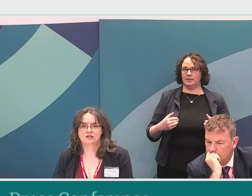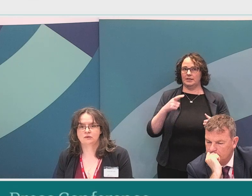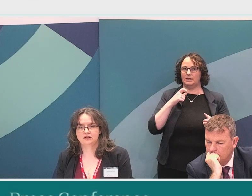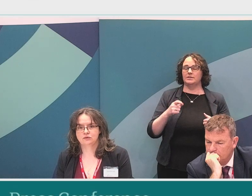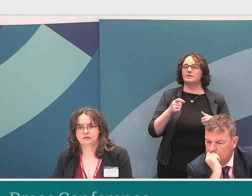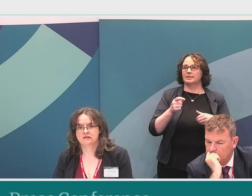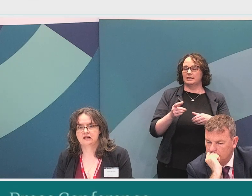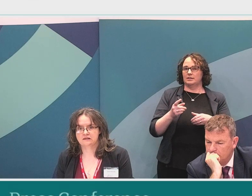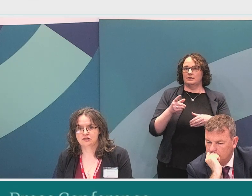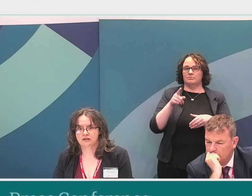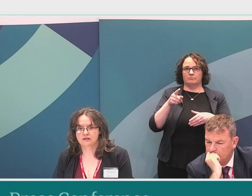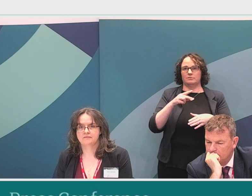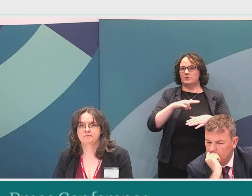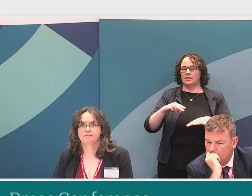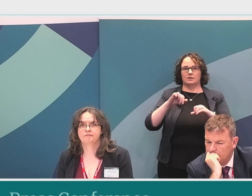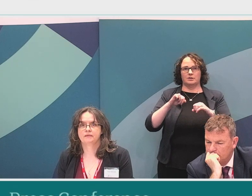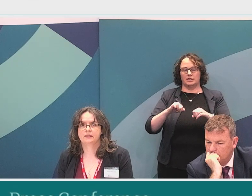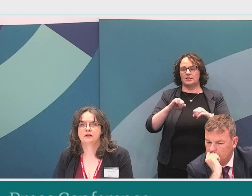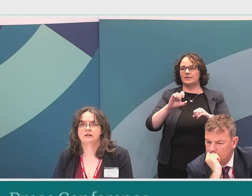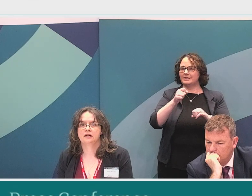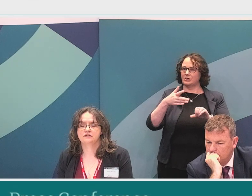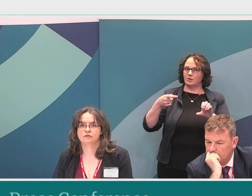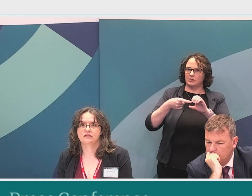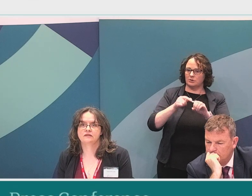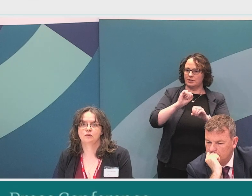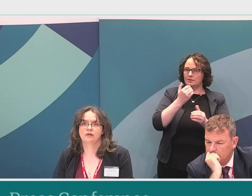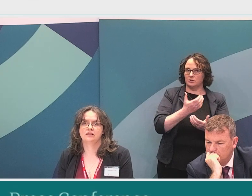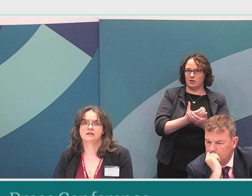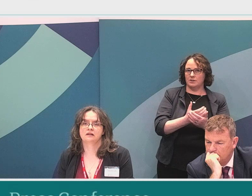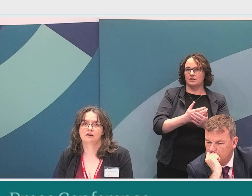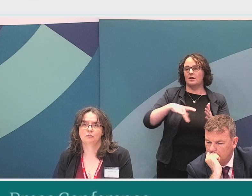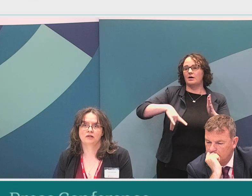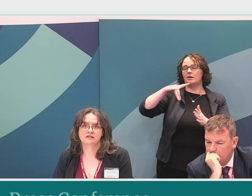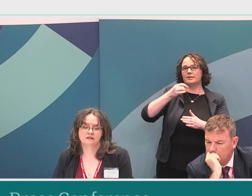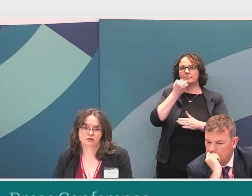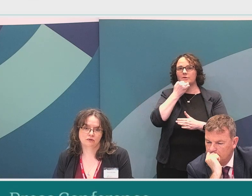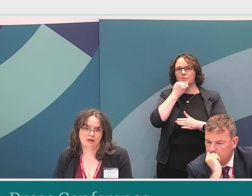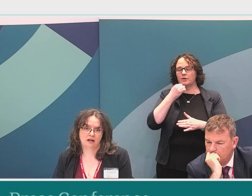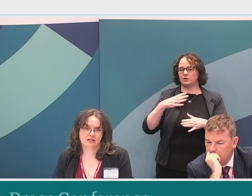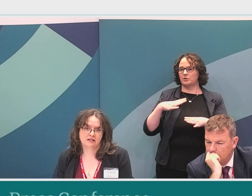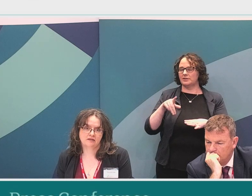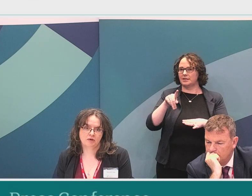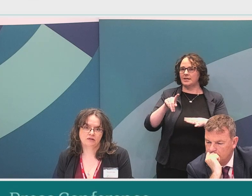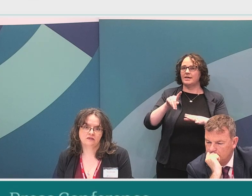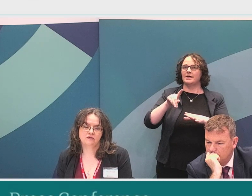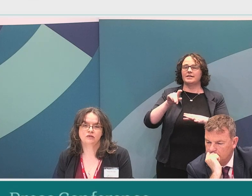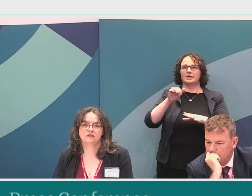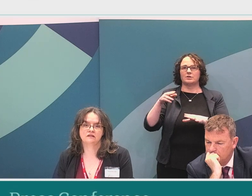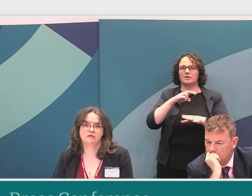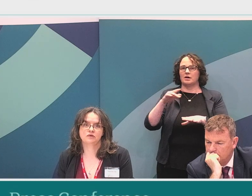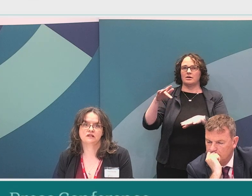unwanted sexual intercourse as a child. Highest rates were in unwanted sexual non-contact experiences,